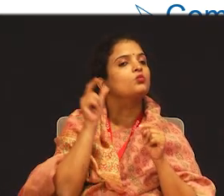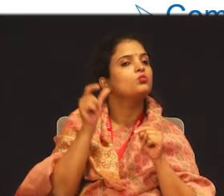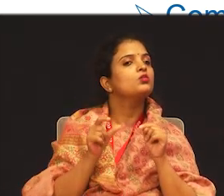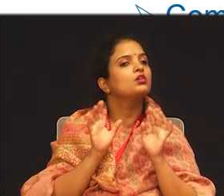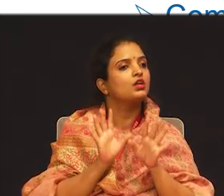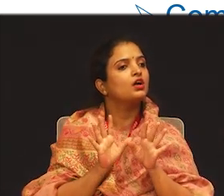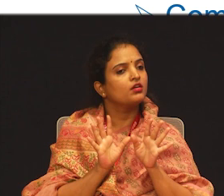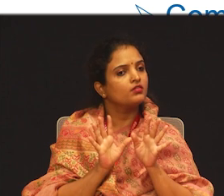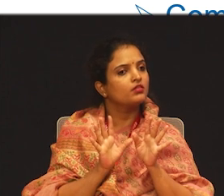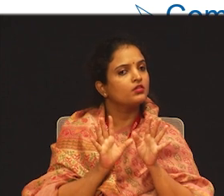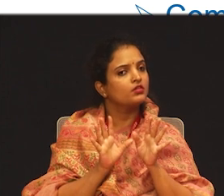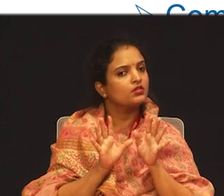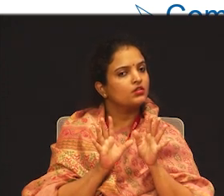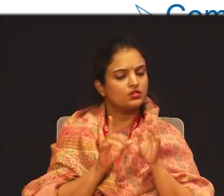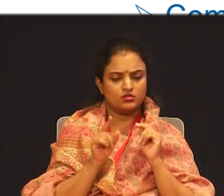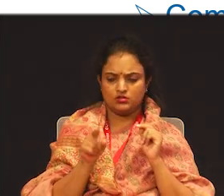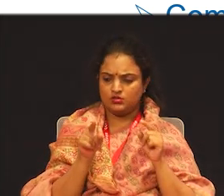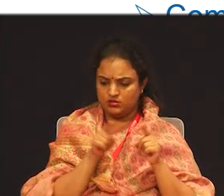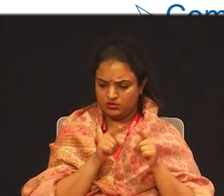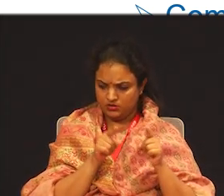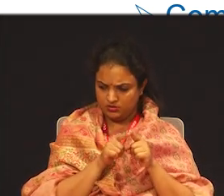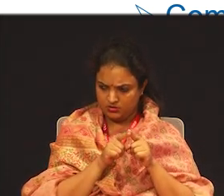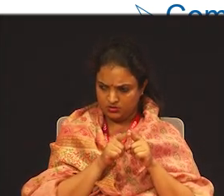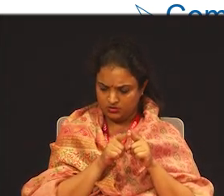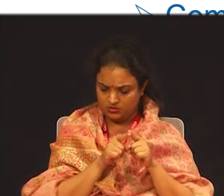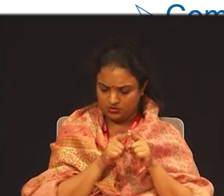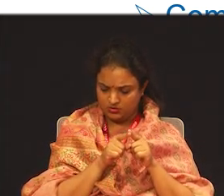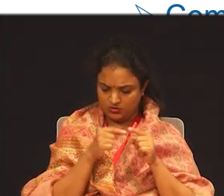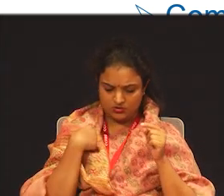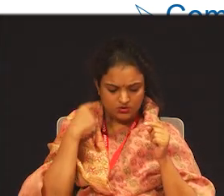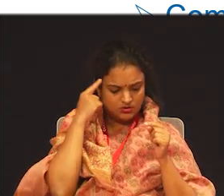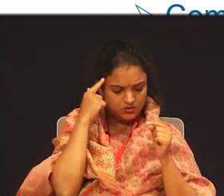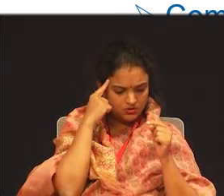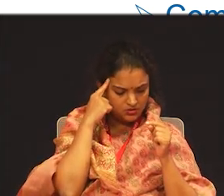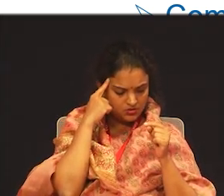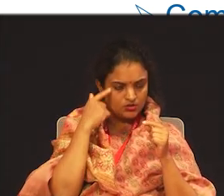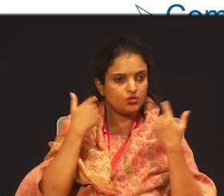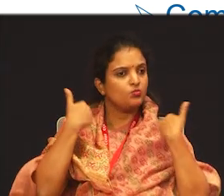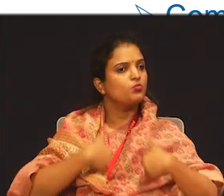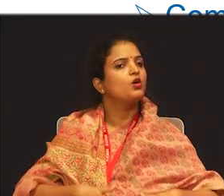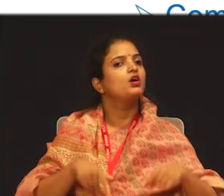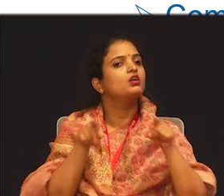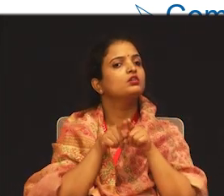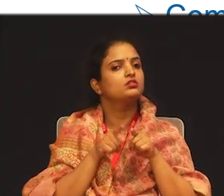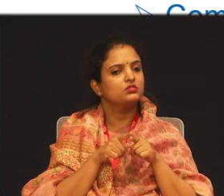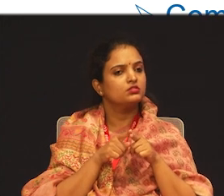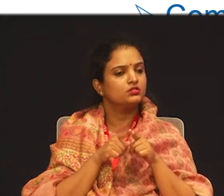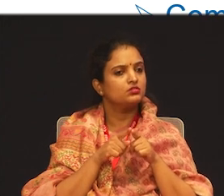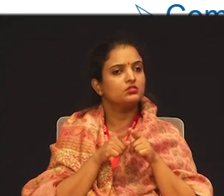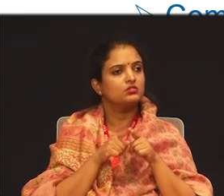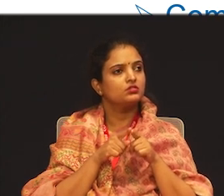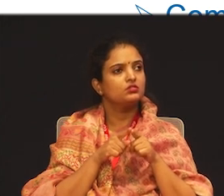terms. Impairment usually occur at the level of body. It's at